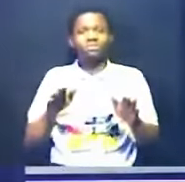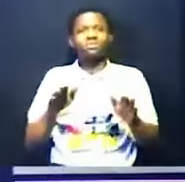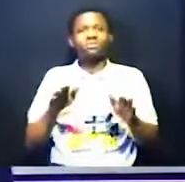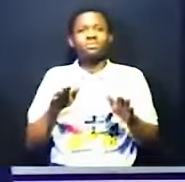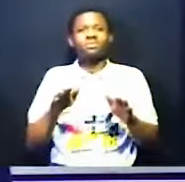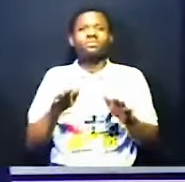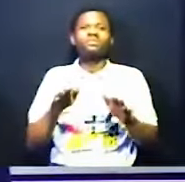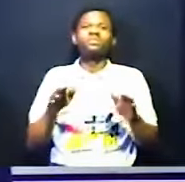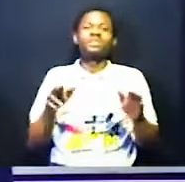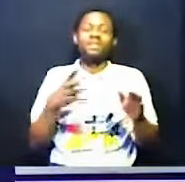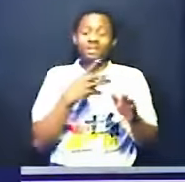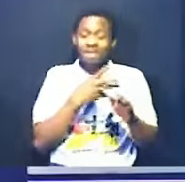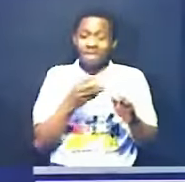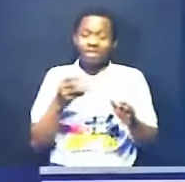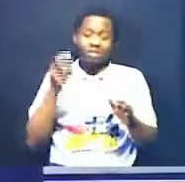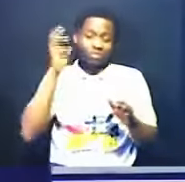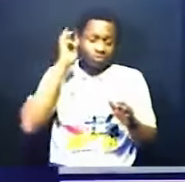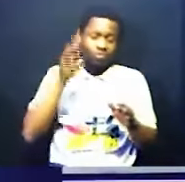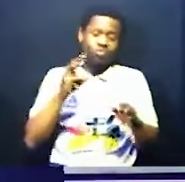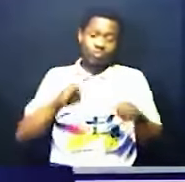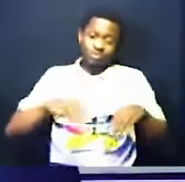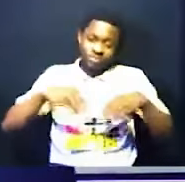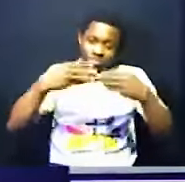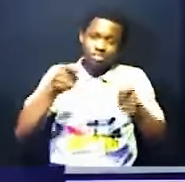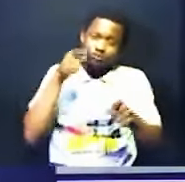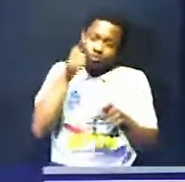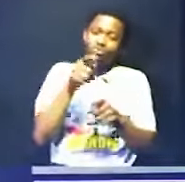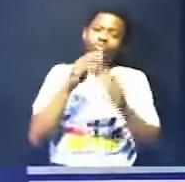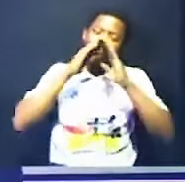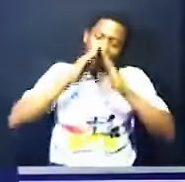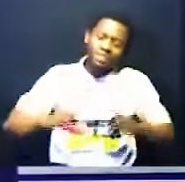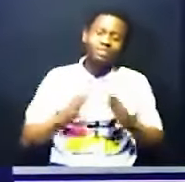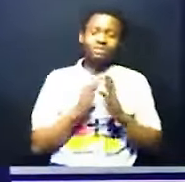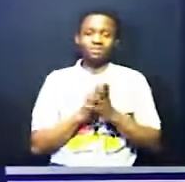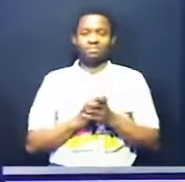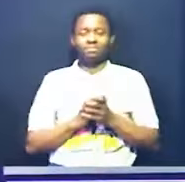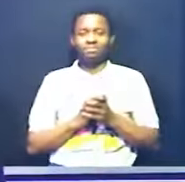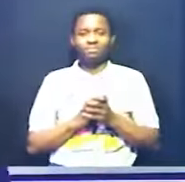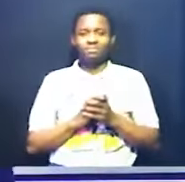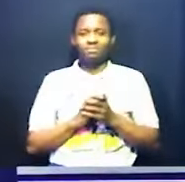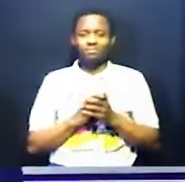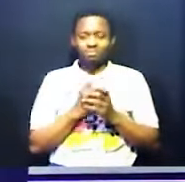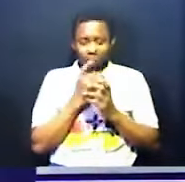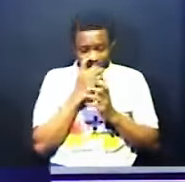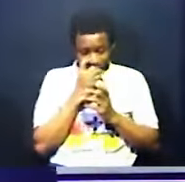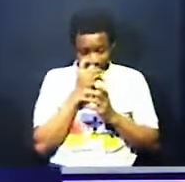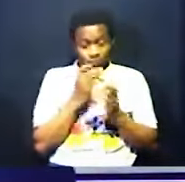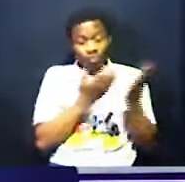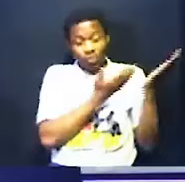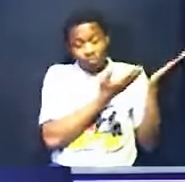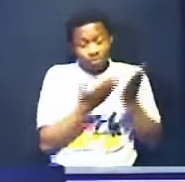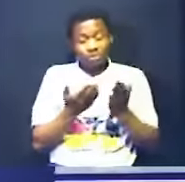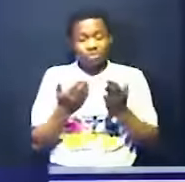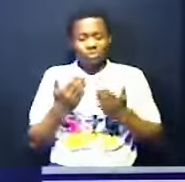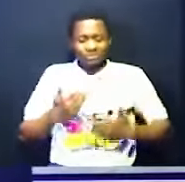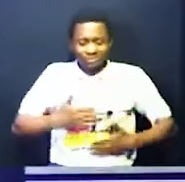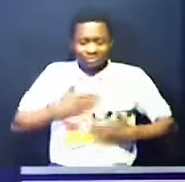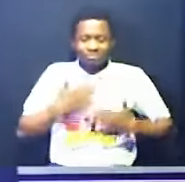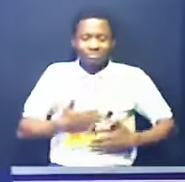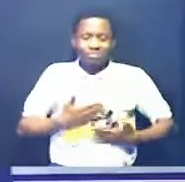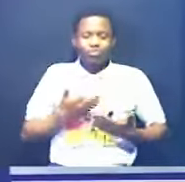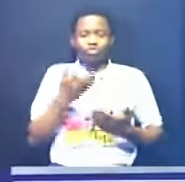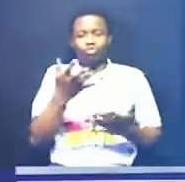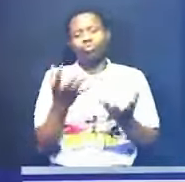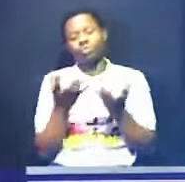Discipline your children. And they will give you peace. They will bring you the delight you